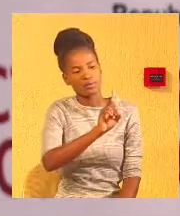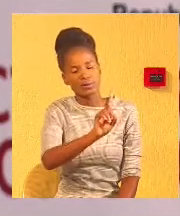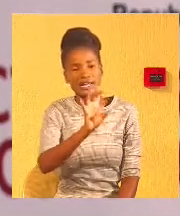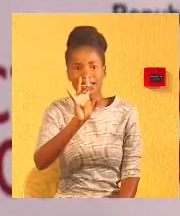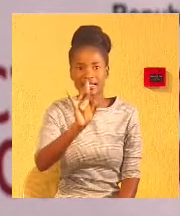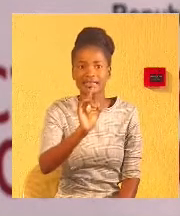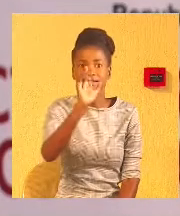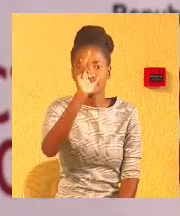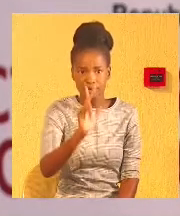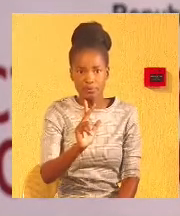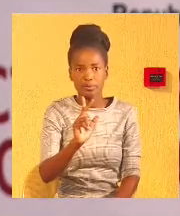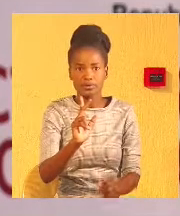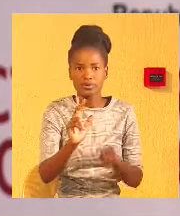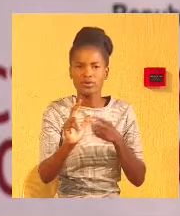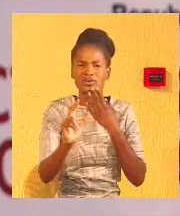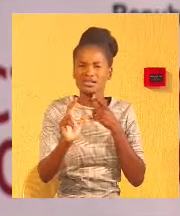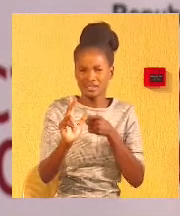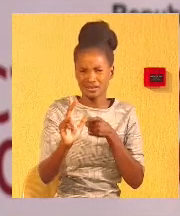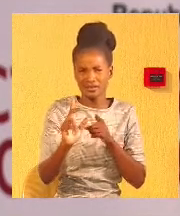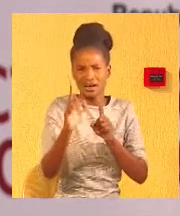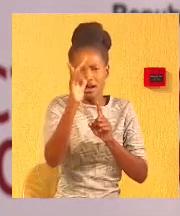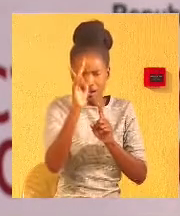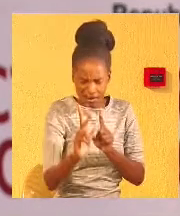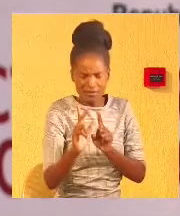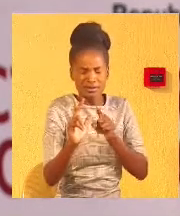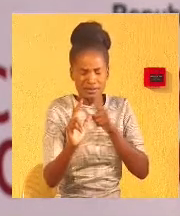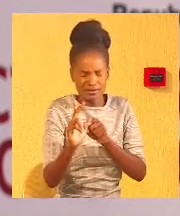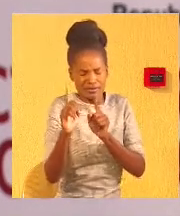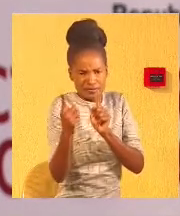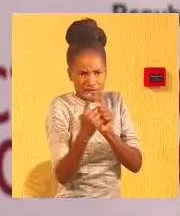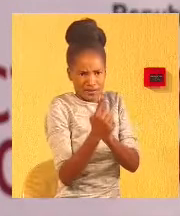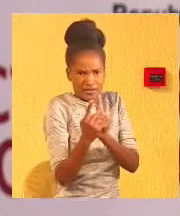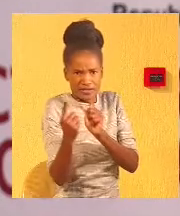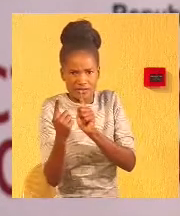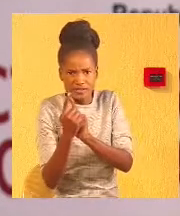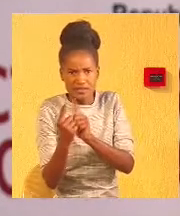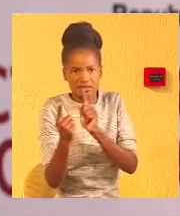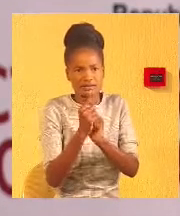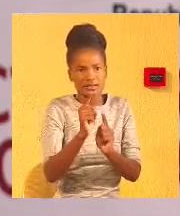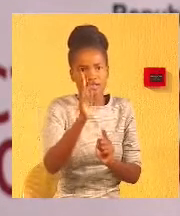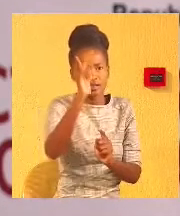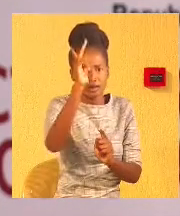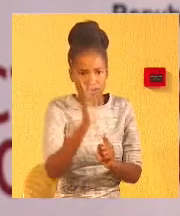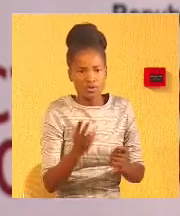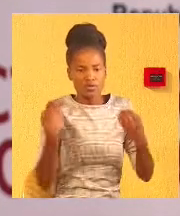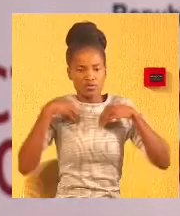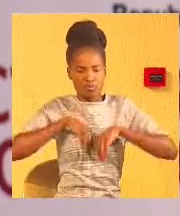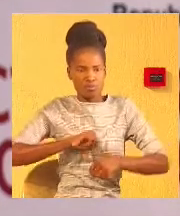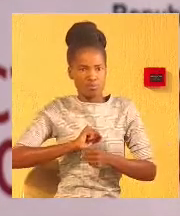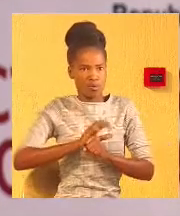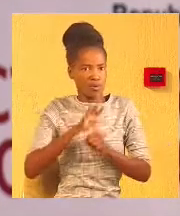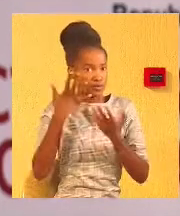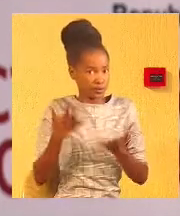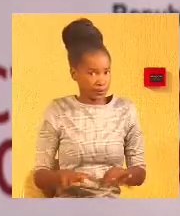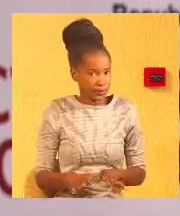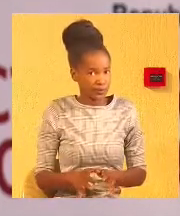118 contacts so far. And there are 8 out of the 118 that are